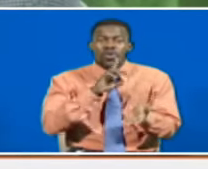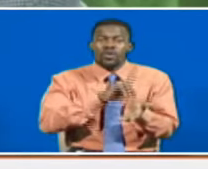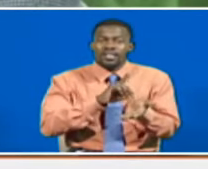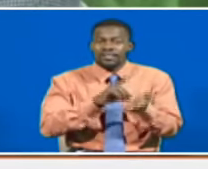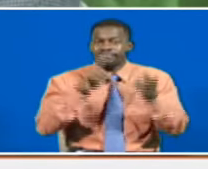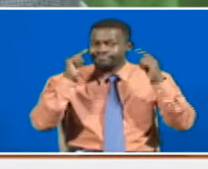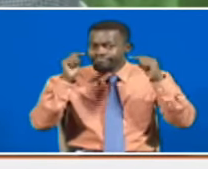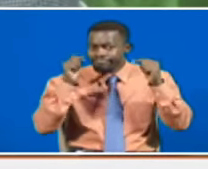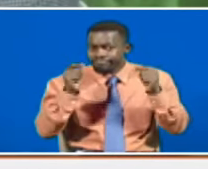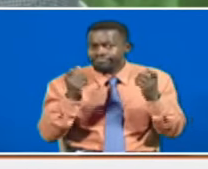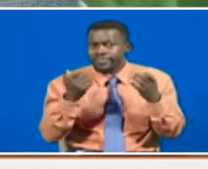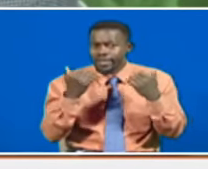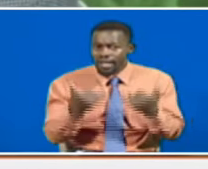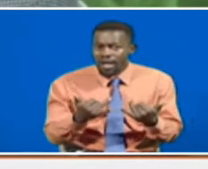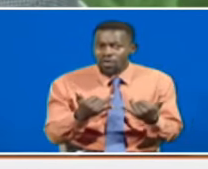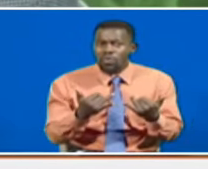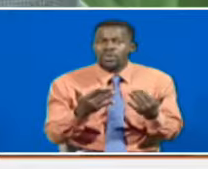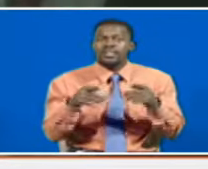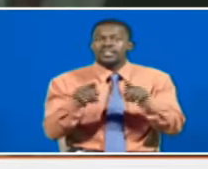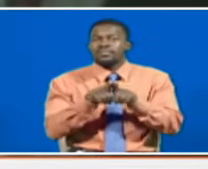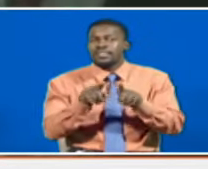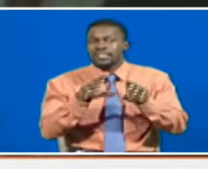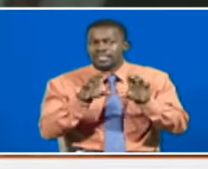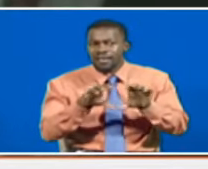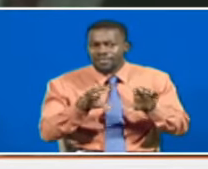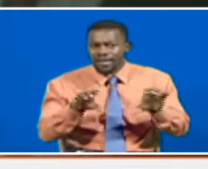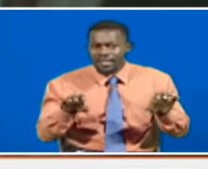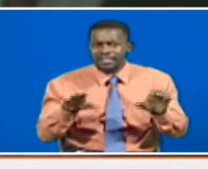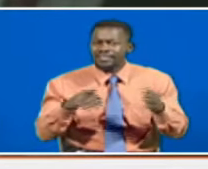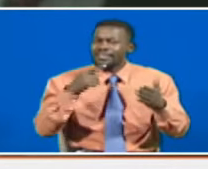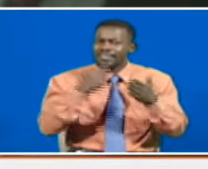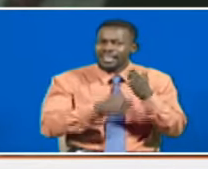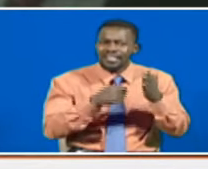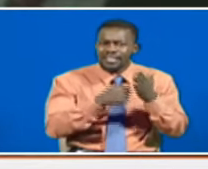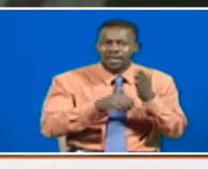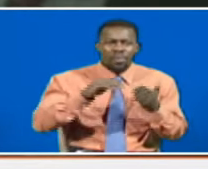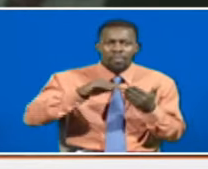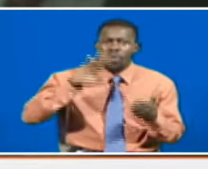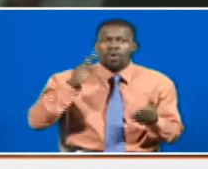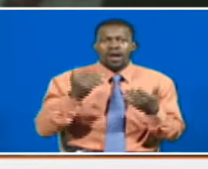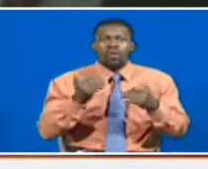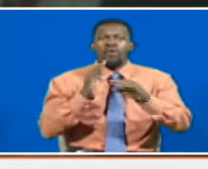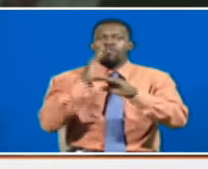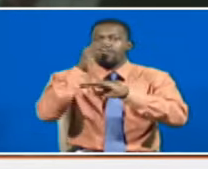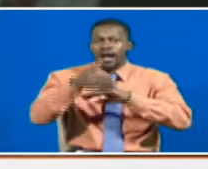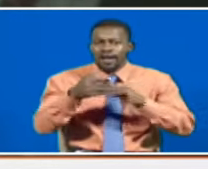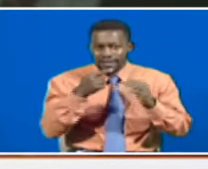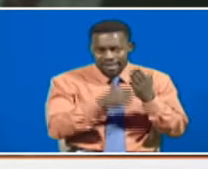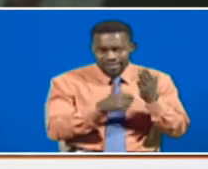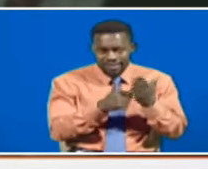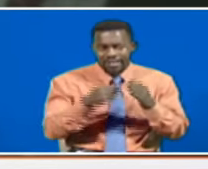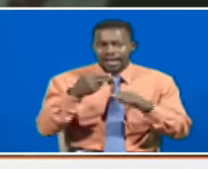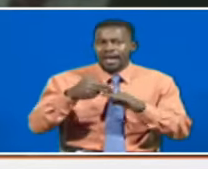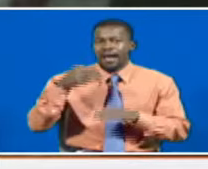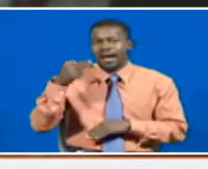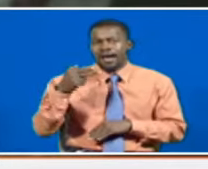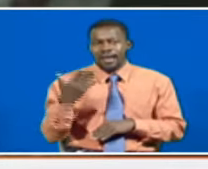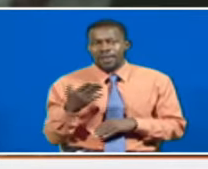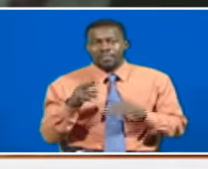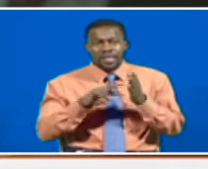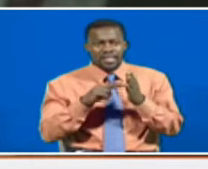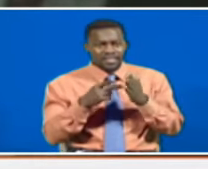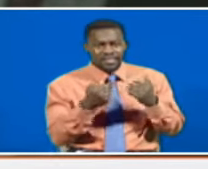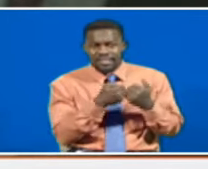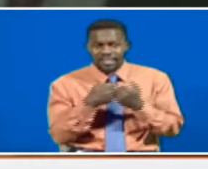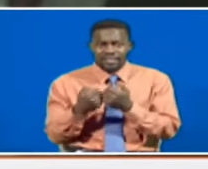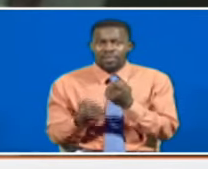on the streets. We are suffering from, I would say, overtaxation as a nation. And so, with regards to all these challenges that